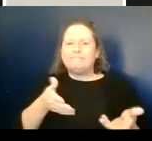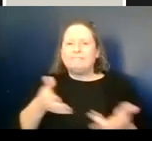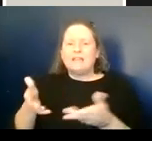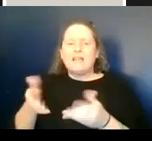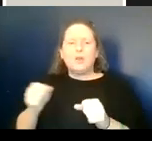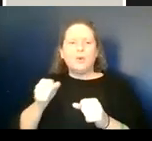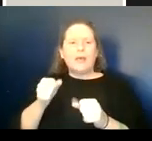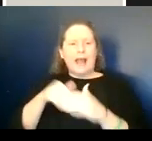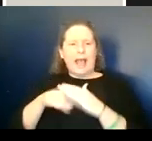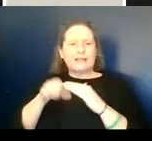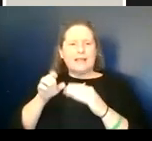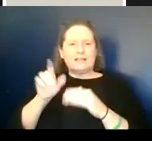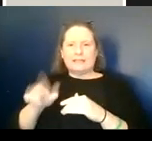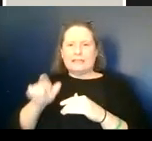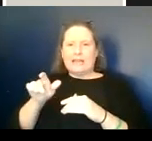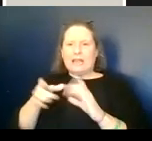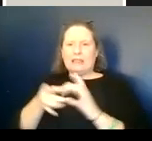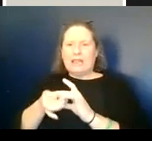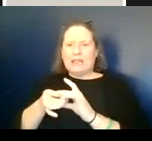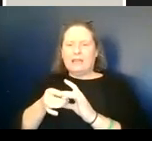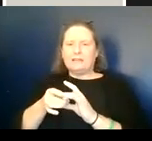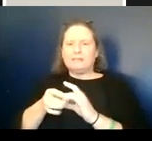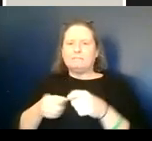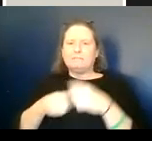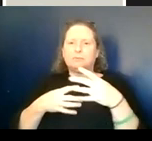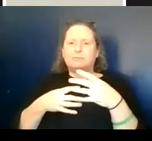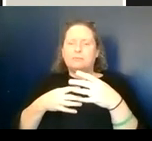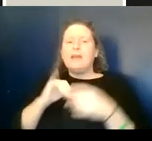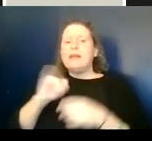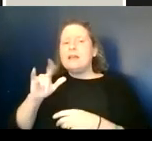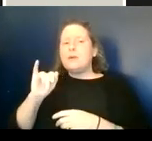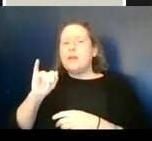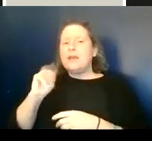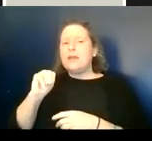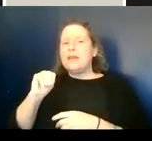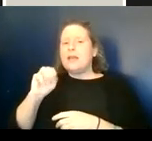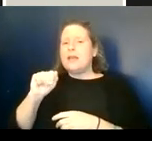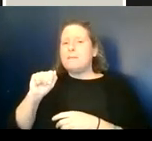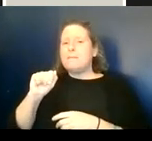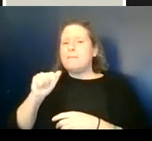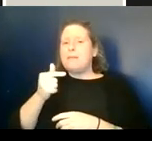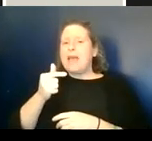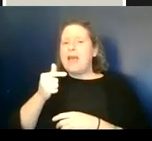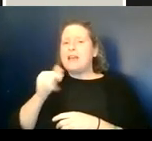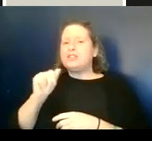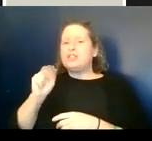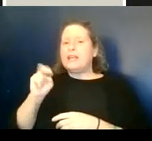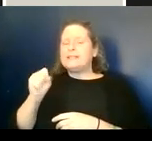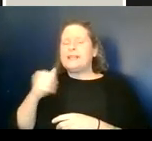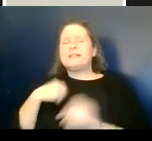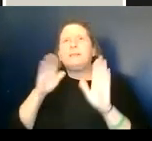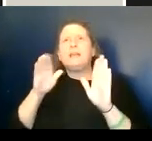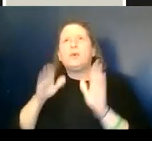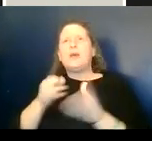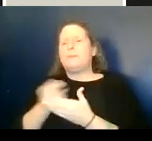link. And also, Illinois Imagines has some incredible resources. Whether you are a self-advocate, you want to learn